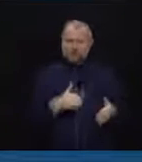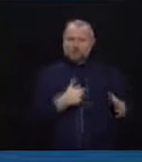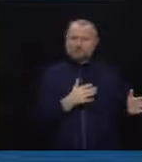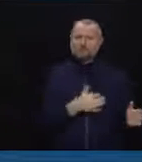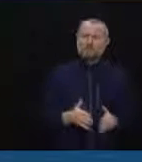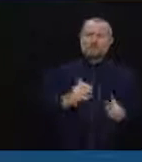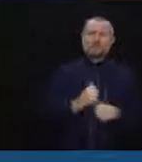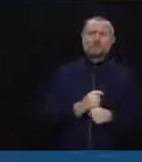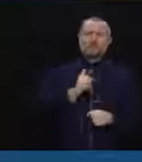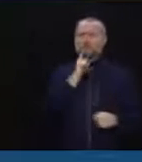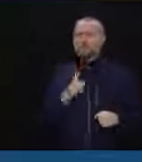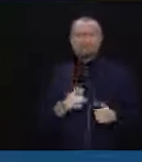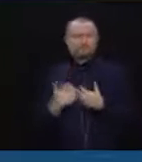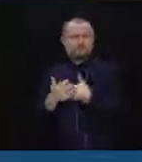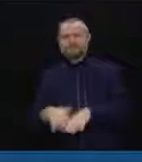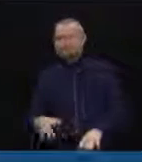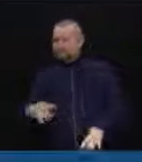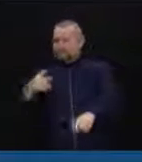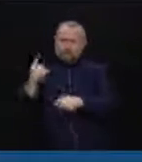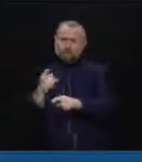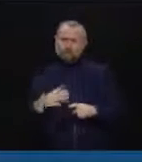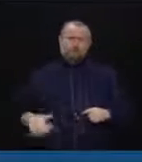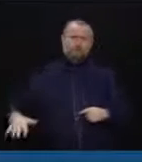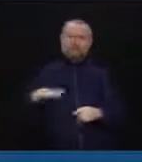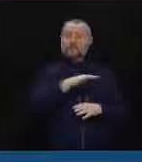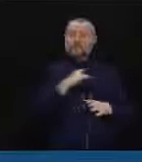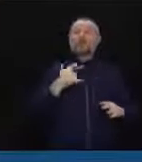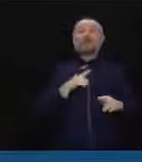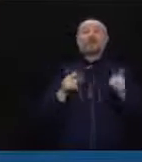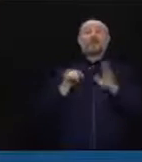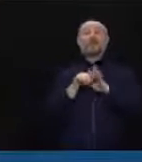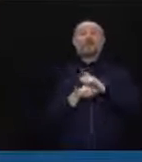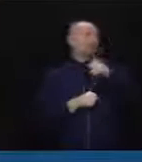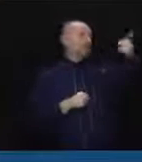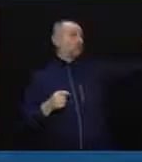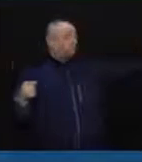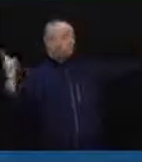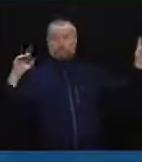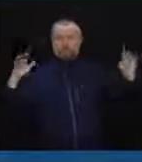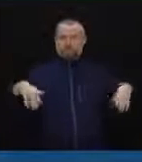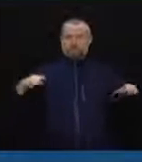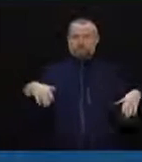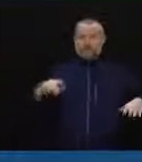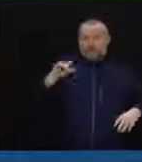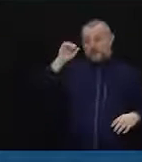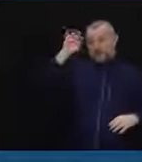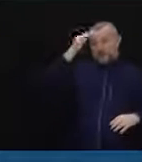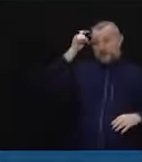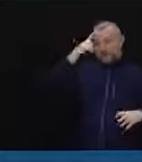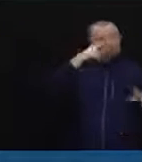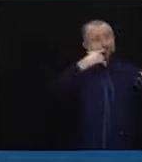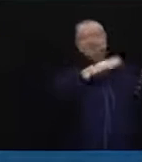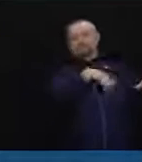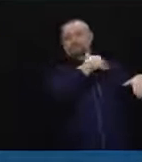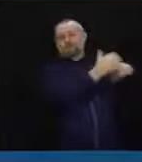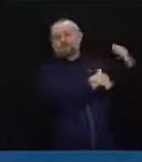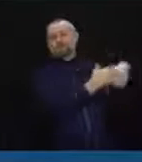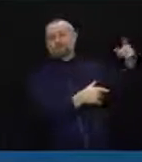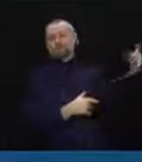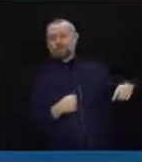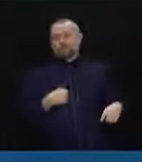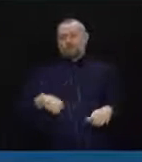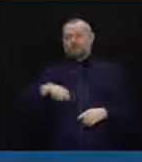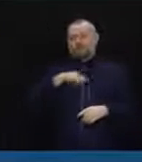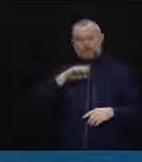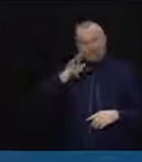that. The federal government has not given guidance, so we have to be very thoughtful because we know that as New York goes, others will be following our lead on how